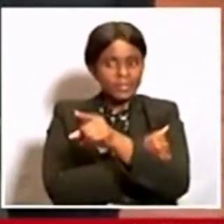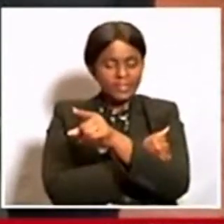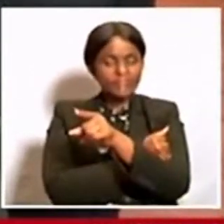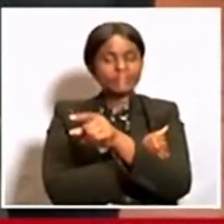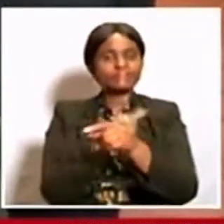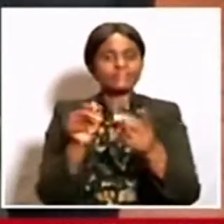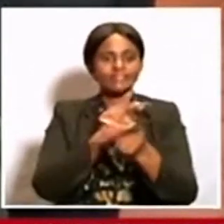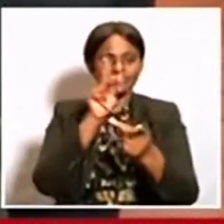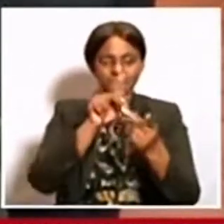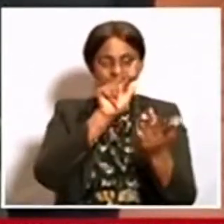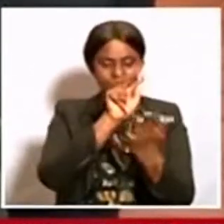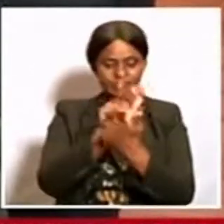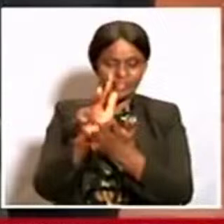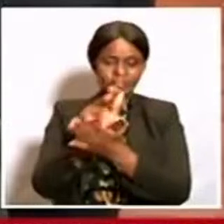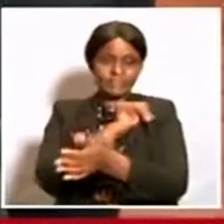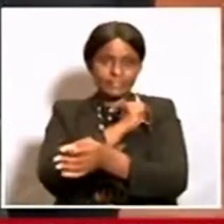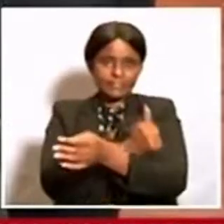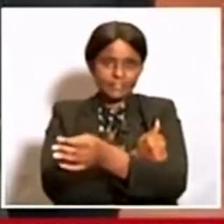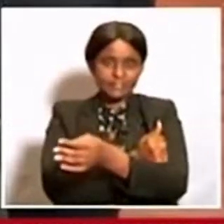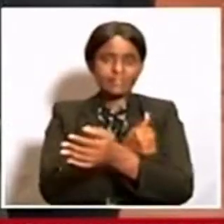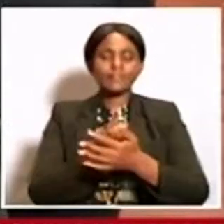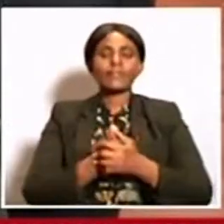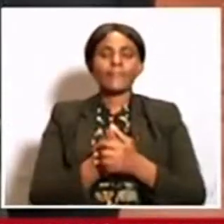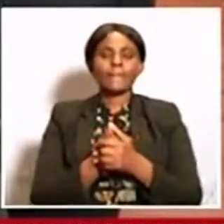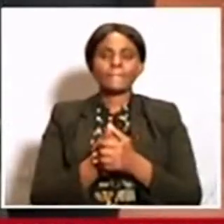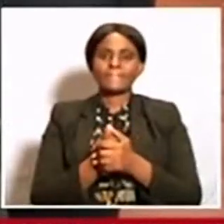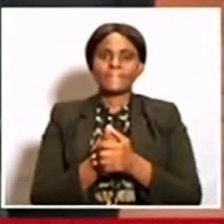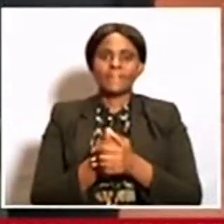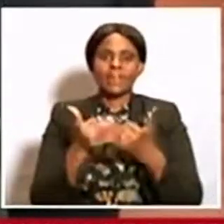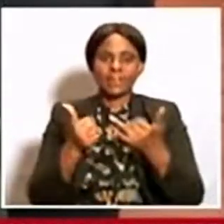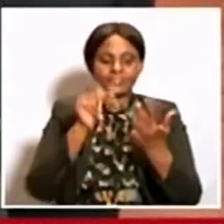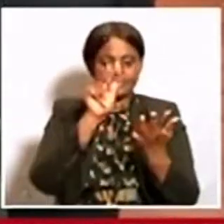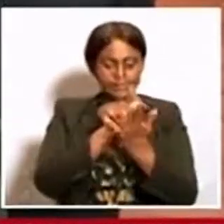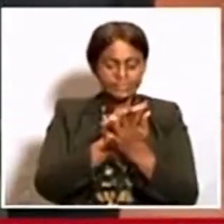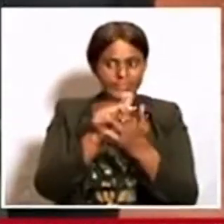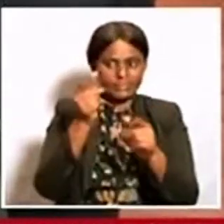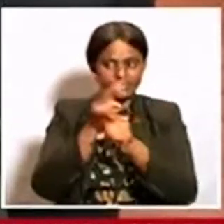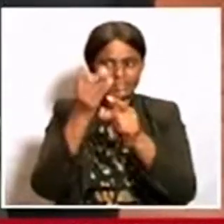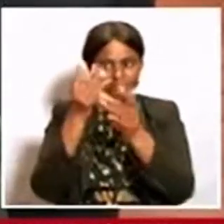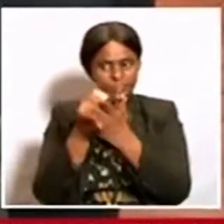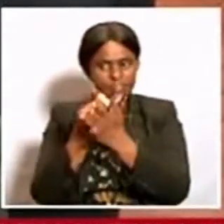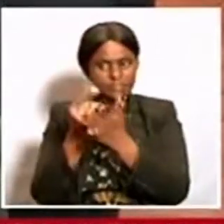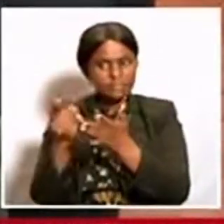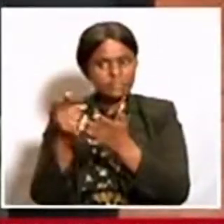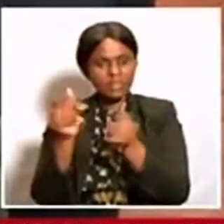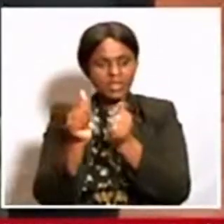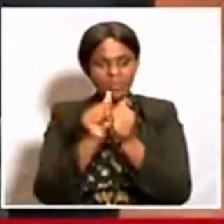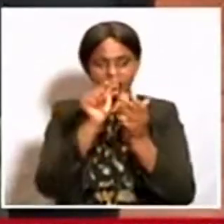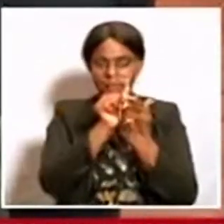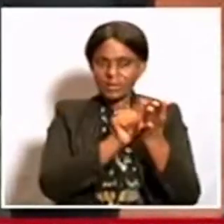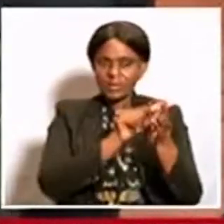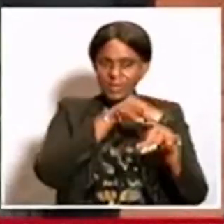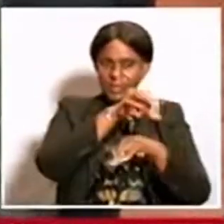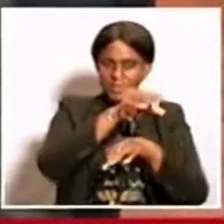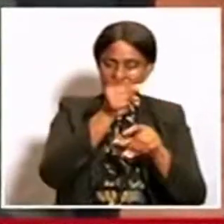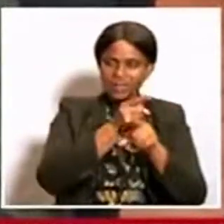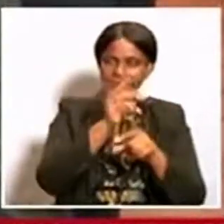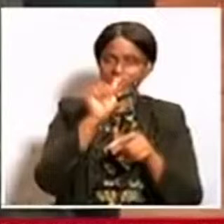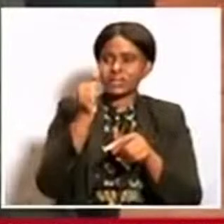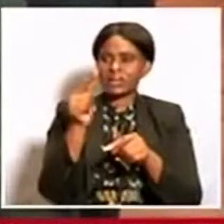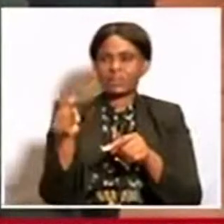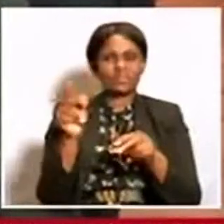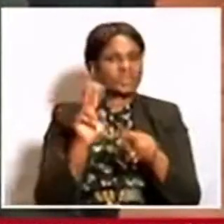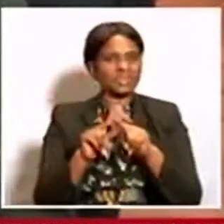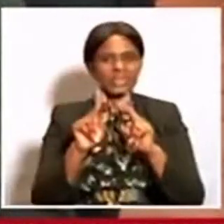appropriate approval authority. Approval by the Treasury, and the legal advice from Attorney General.